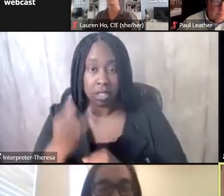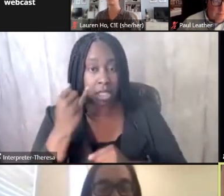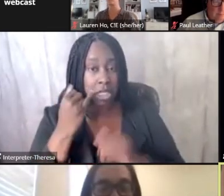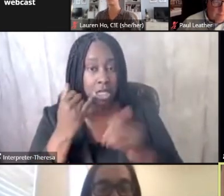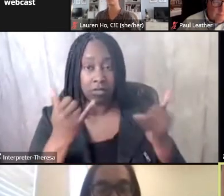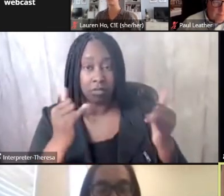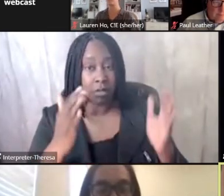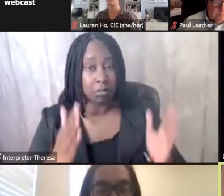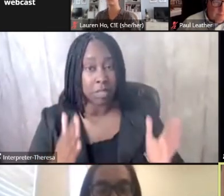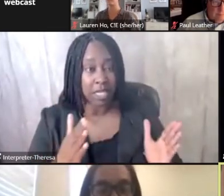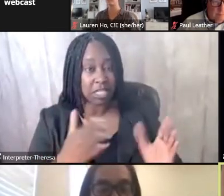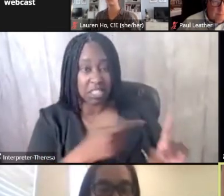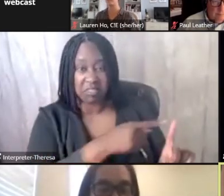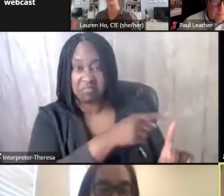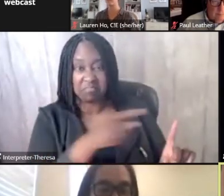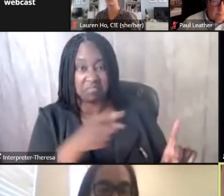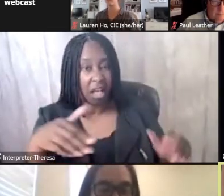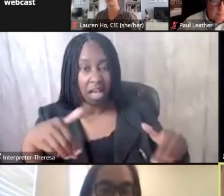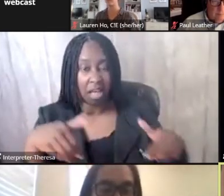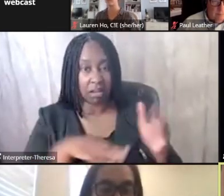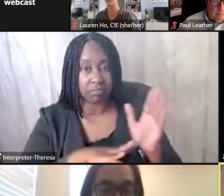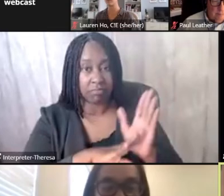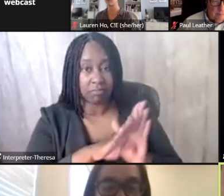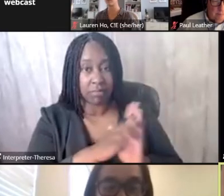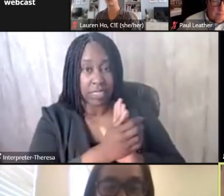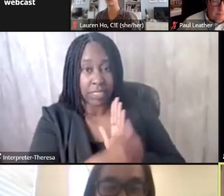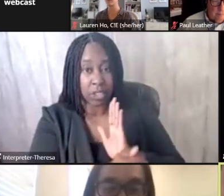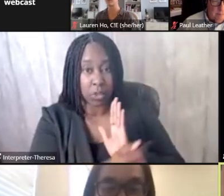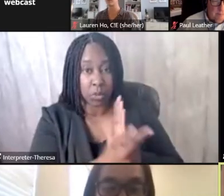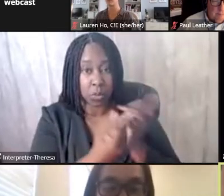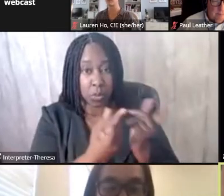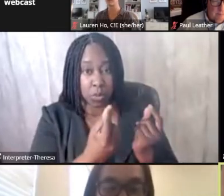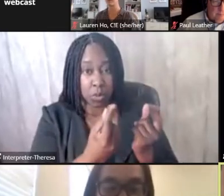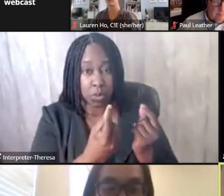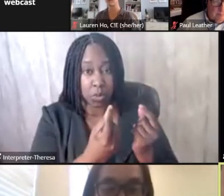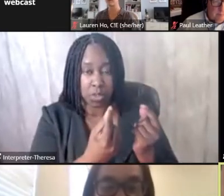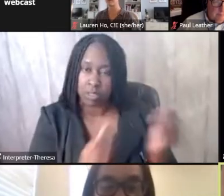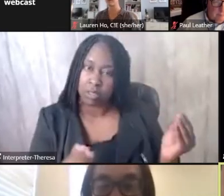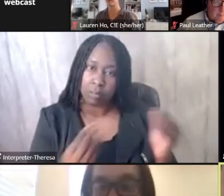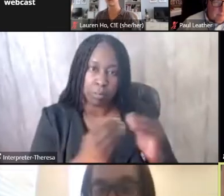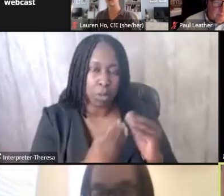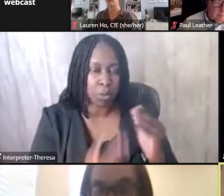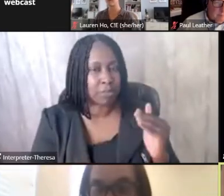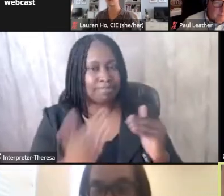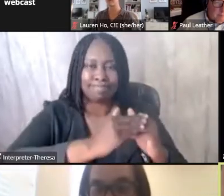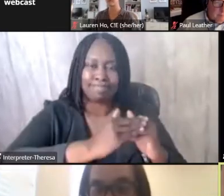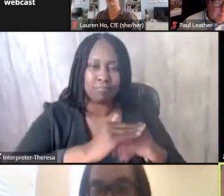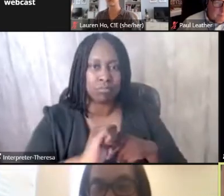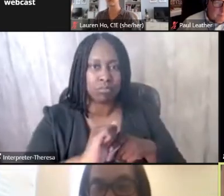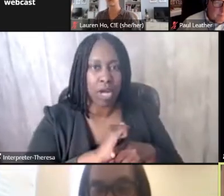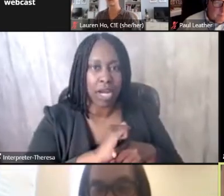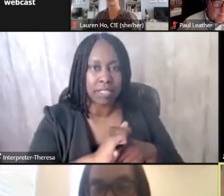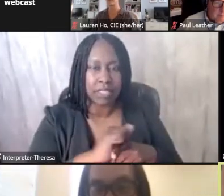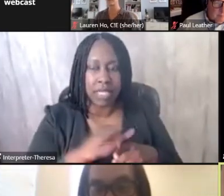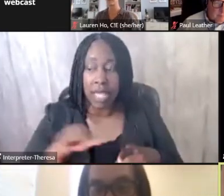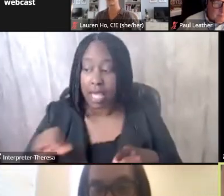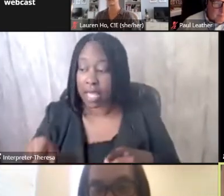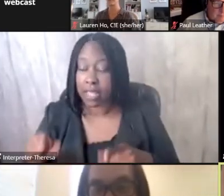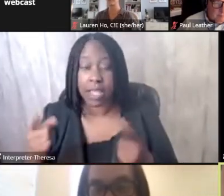have those skills, they go back and practice them some more. And they might try something different to teach those